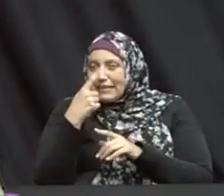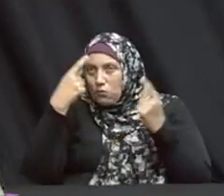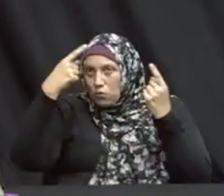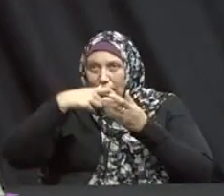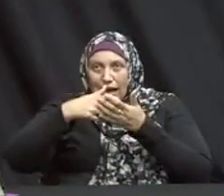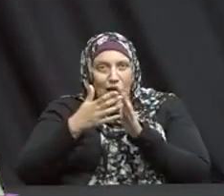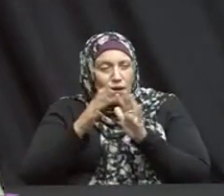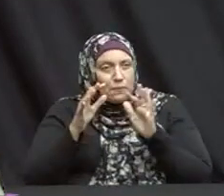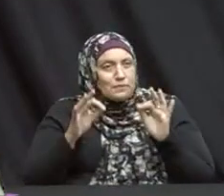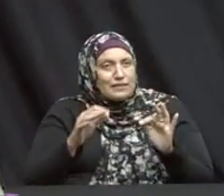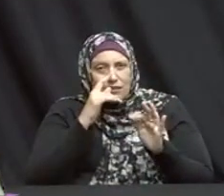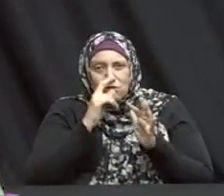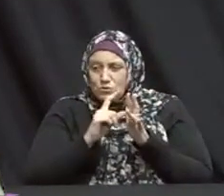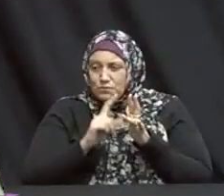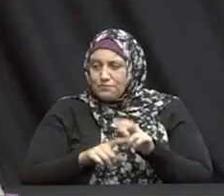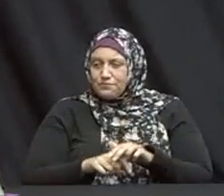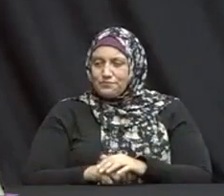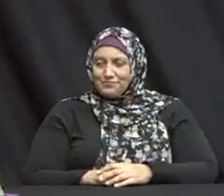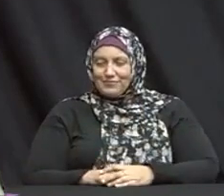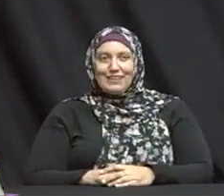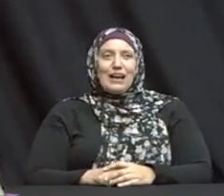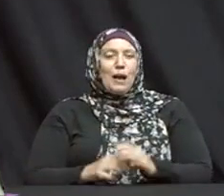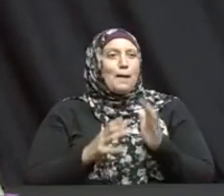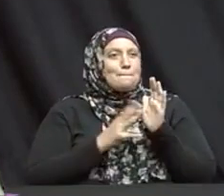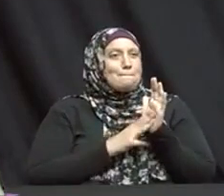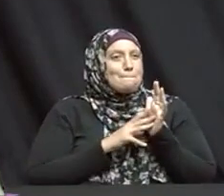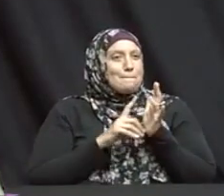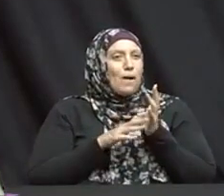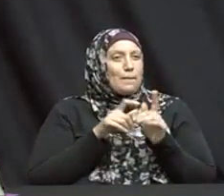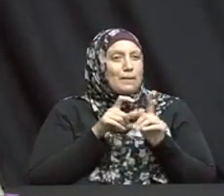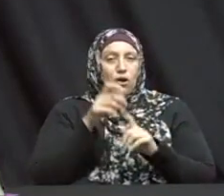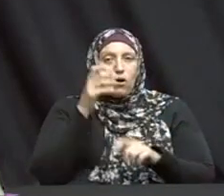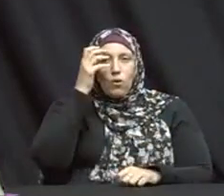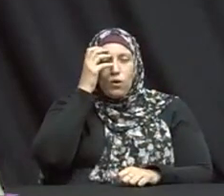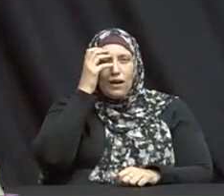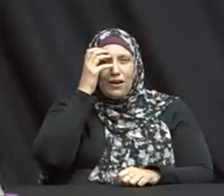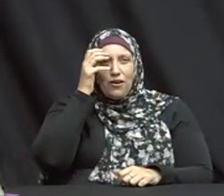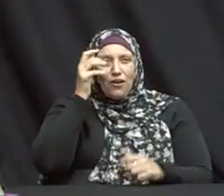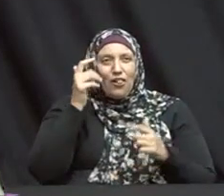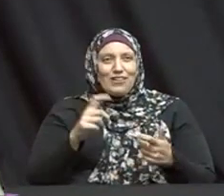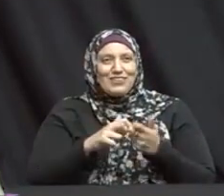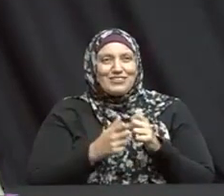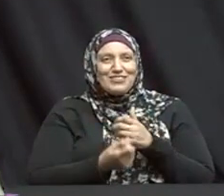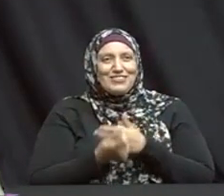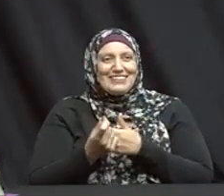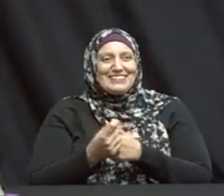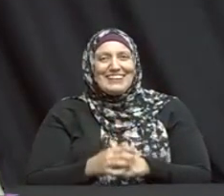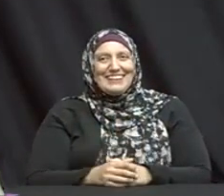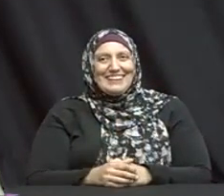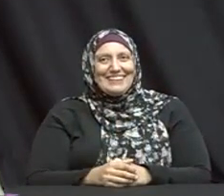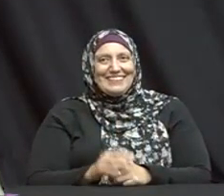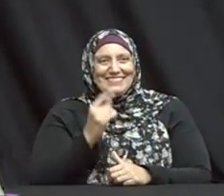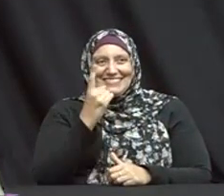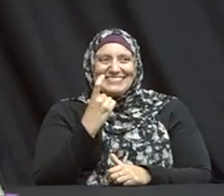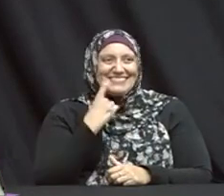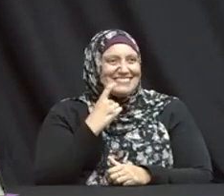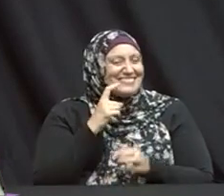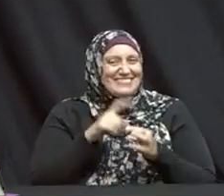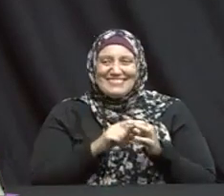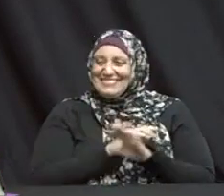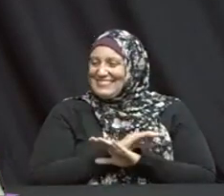A number of issues you've raised. A lot of it, it's not a single question, but there are a lot